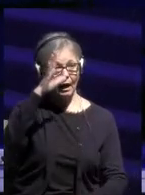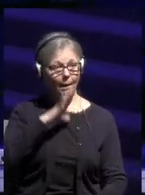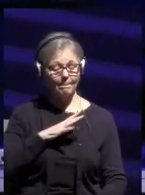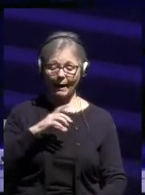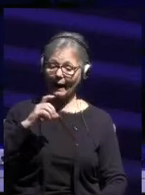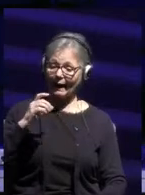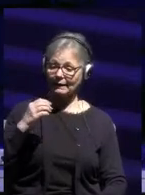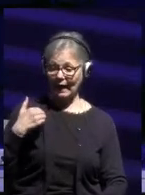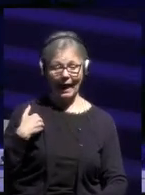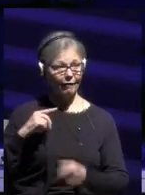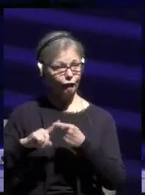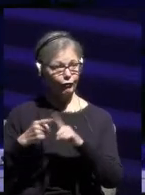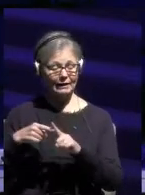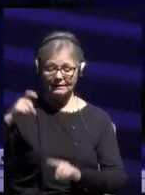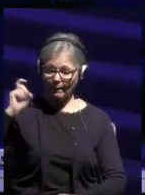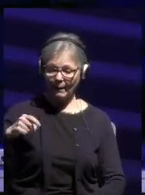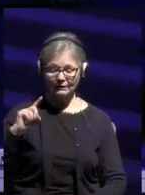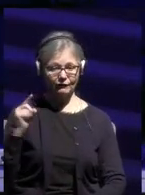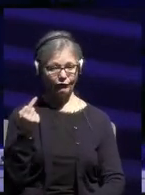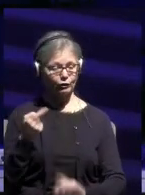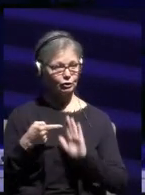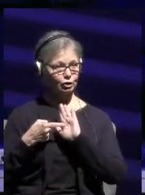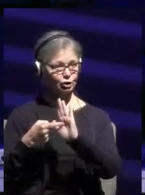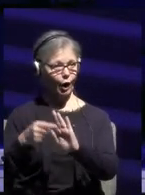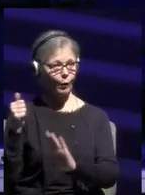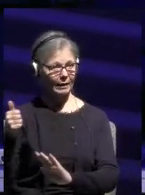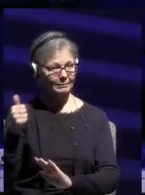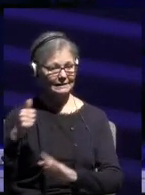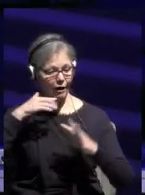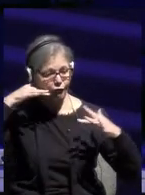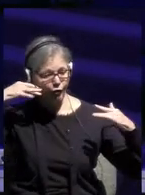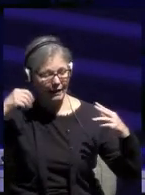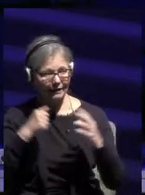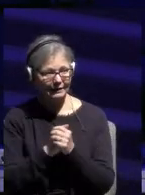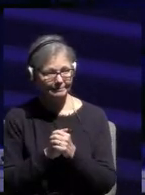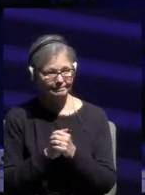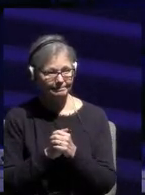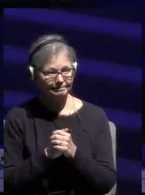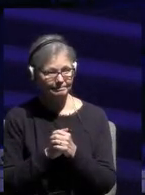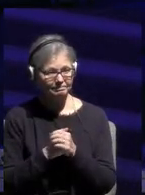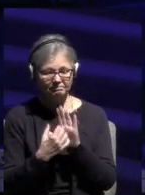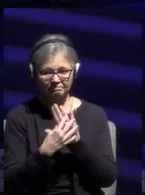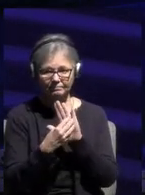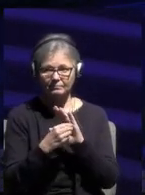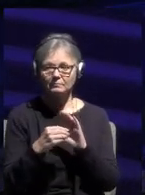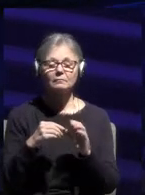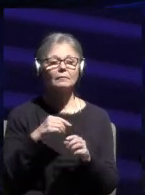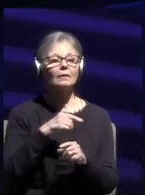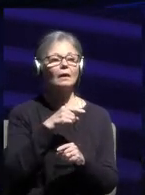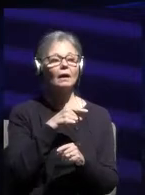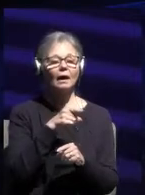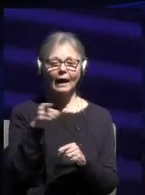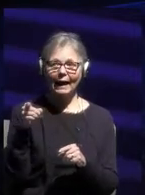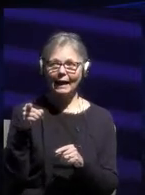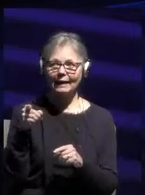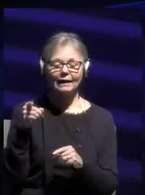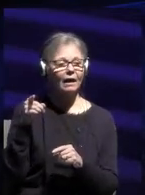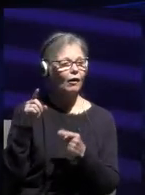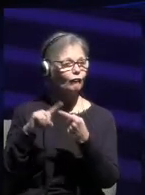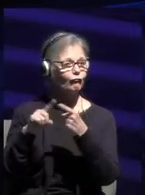show himself friendly. Now, this is the part I want you to read out loud. And there is a